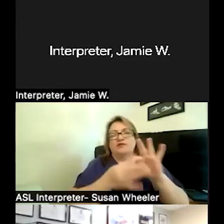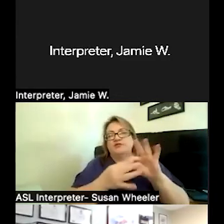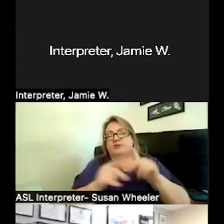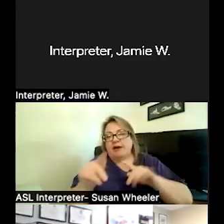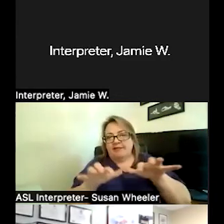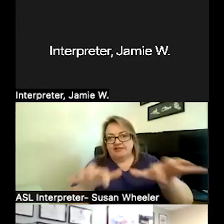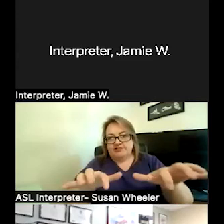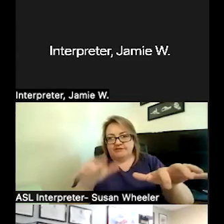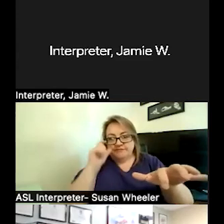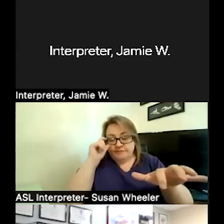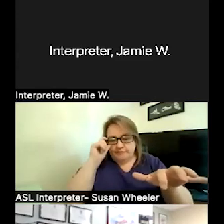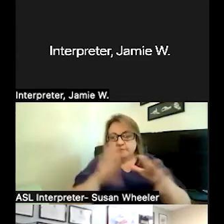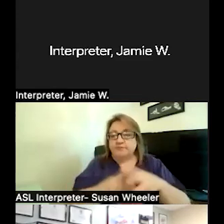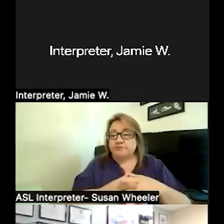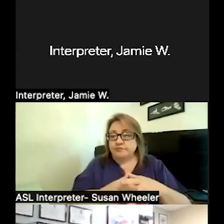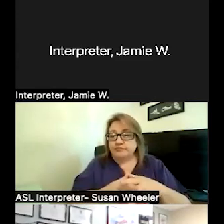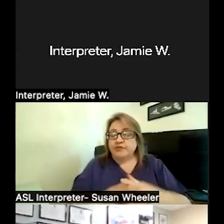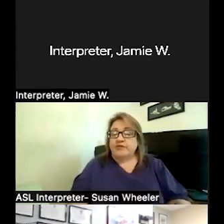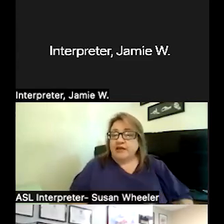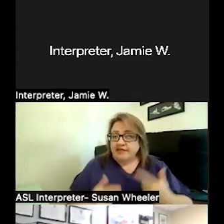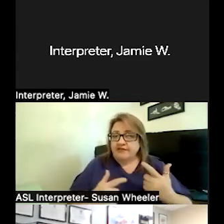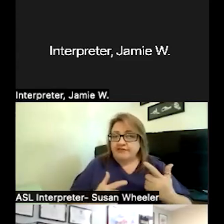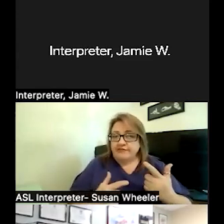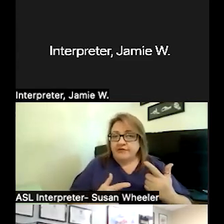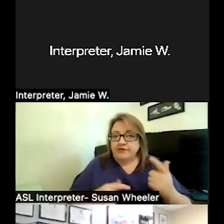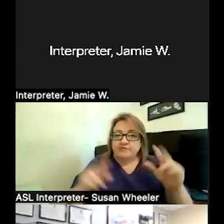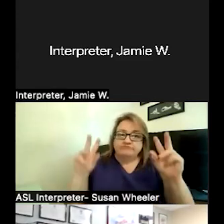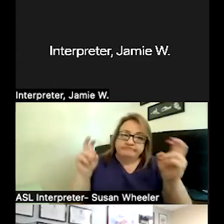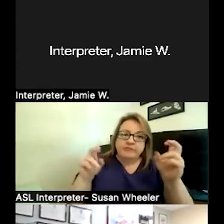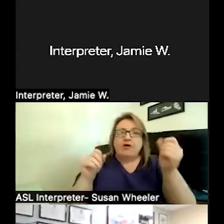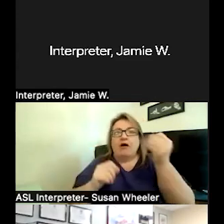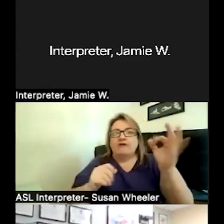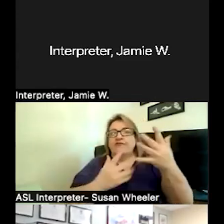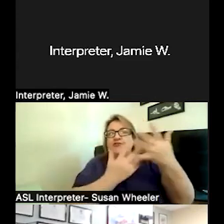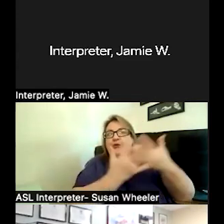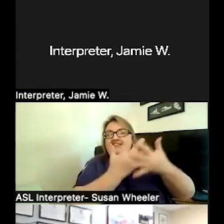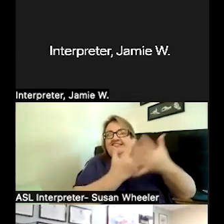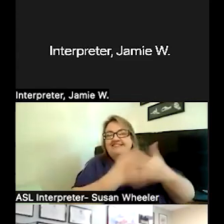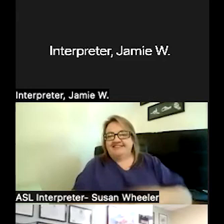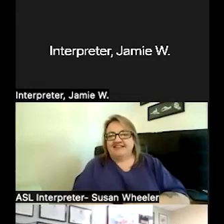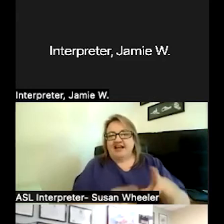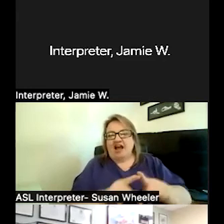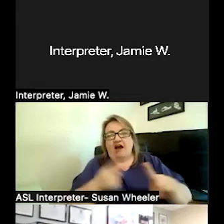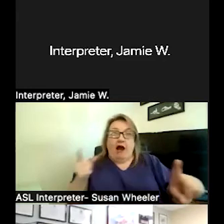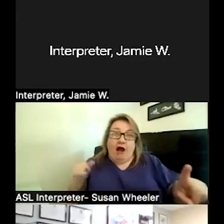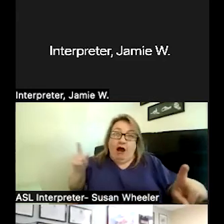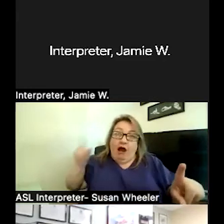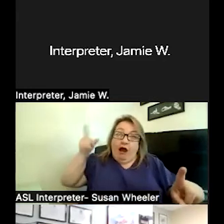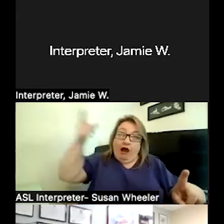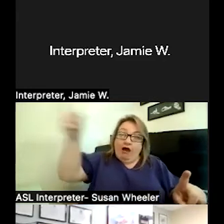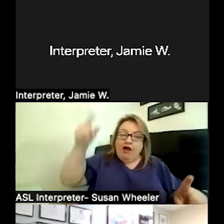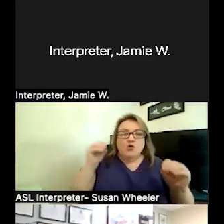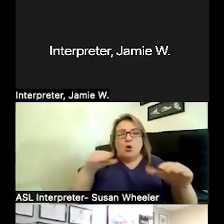population that live, quote unquote, off the grid, that have virtually no